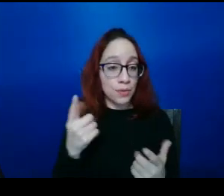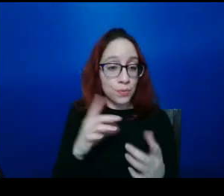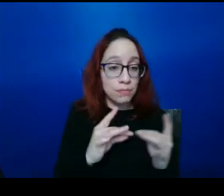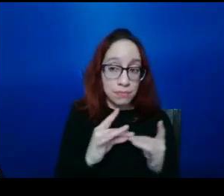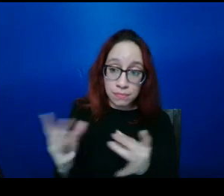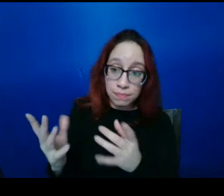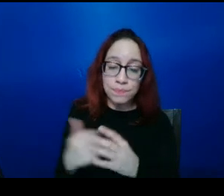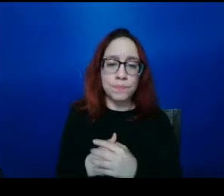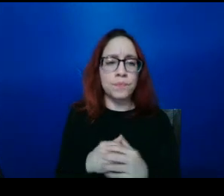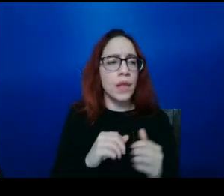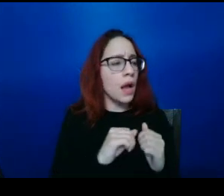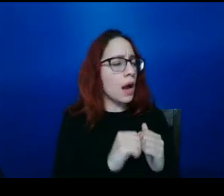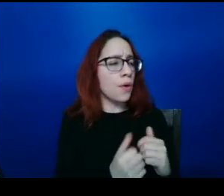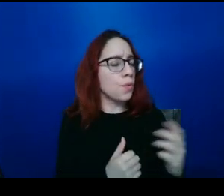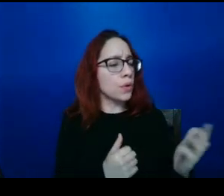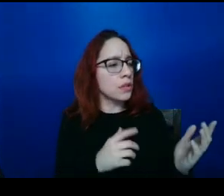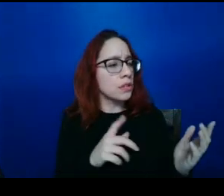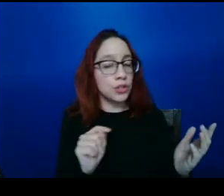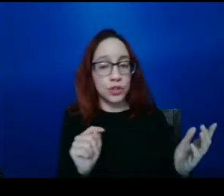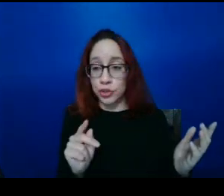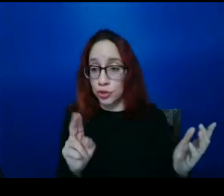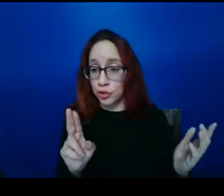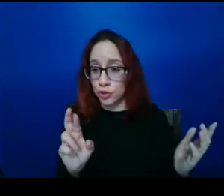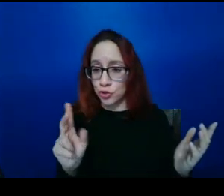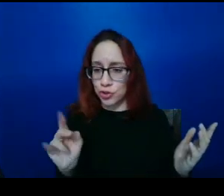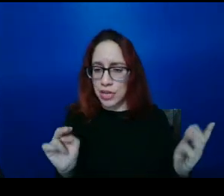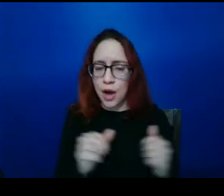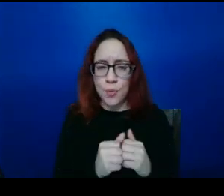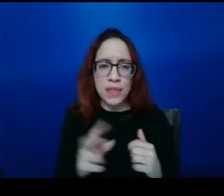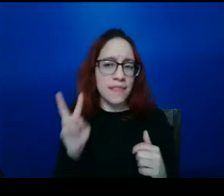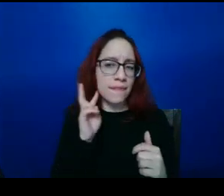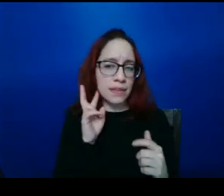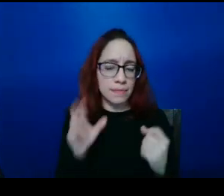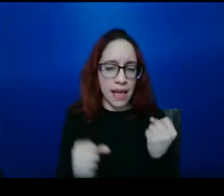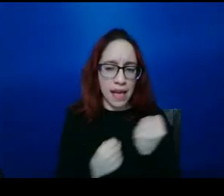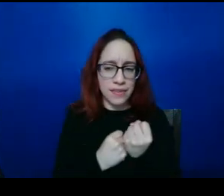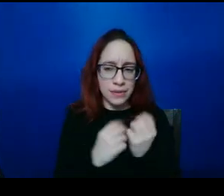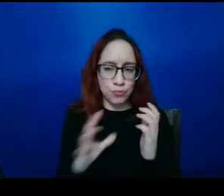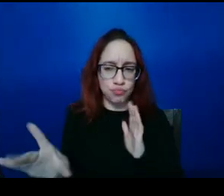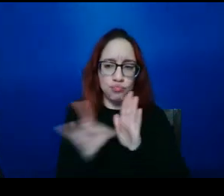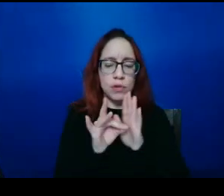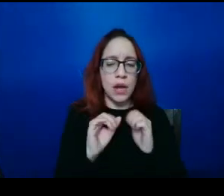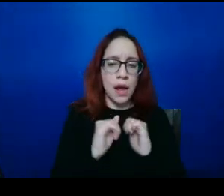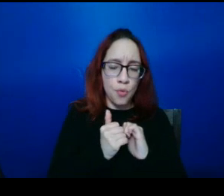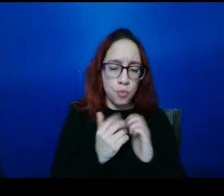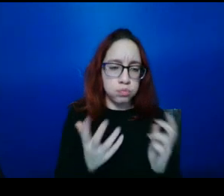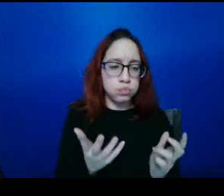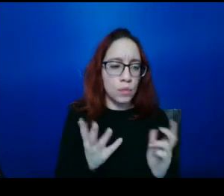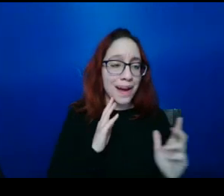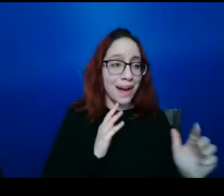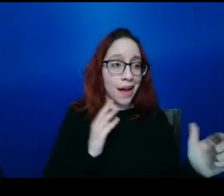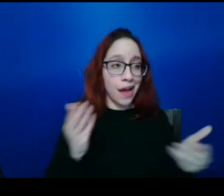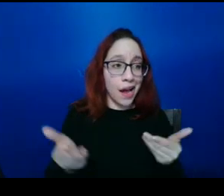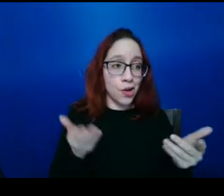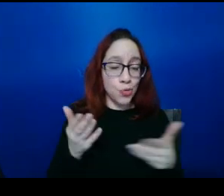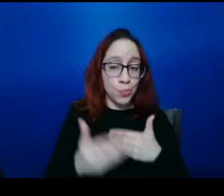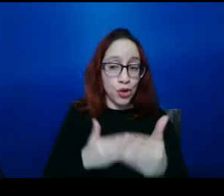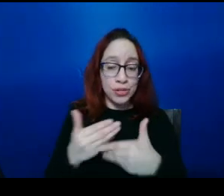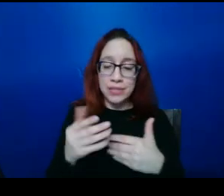Turkin? How will that victim advocate be chosen? It's going to be through a hiring process.